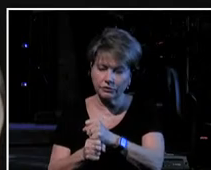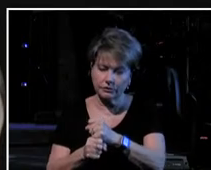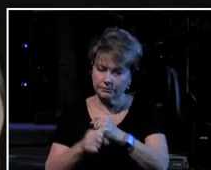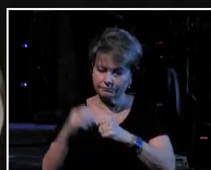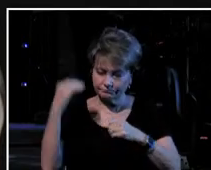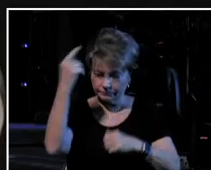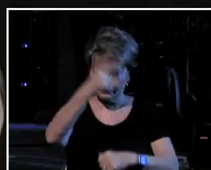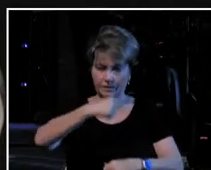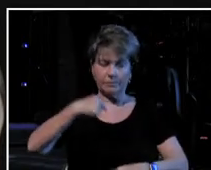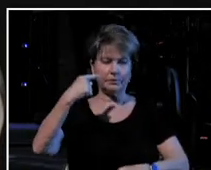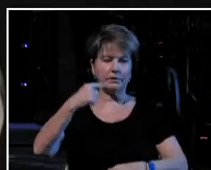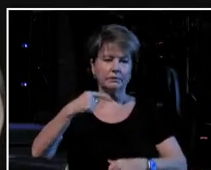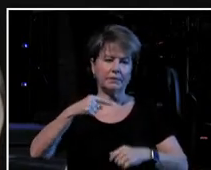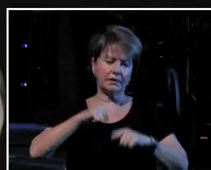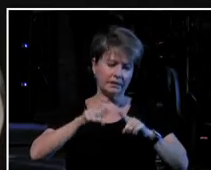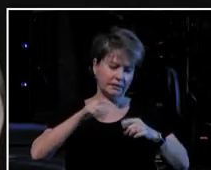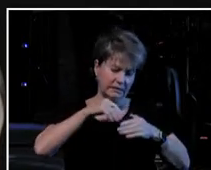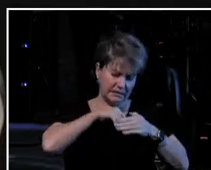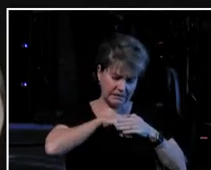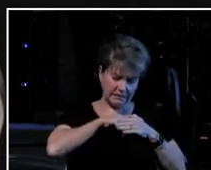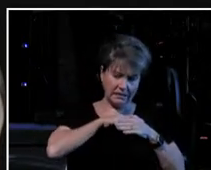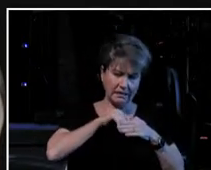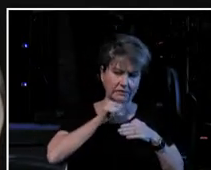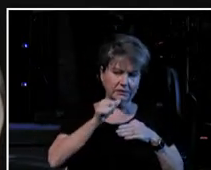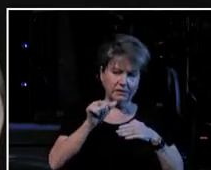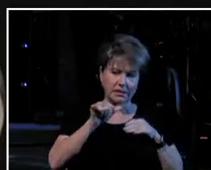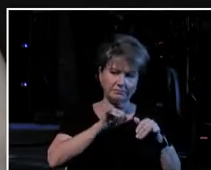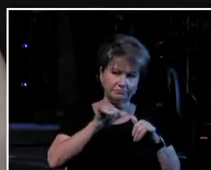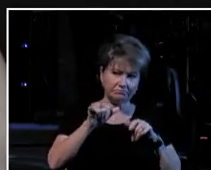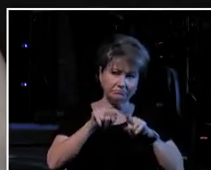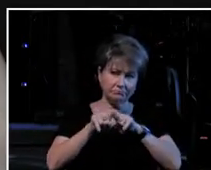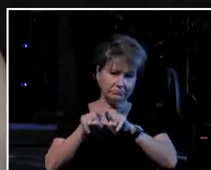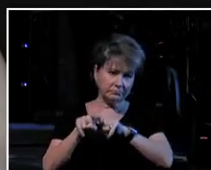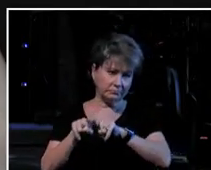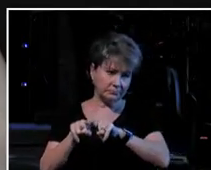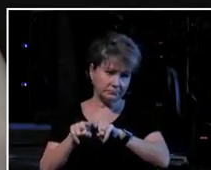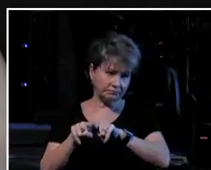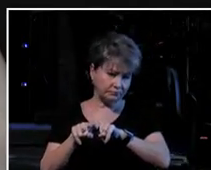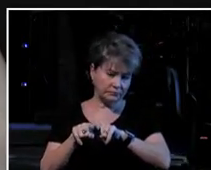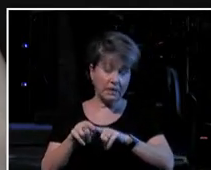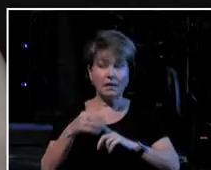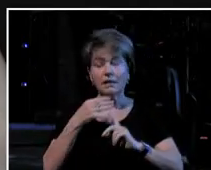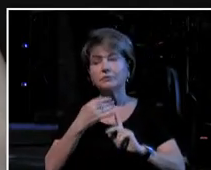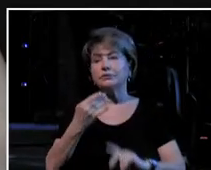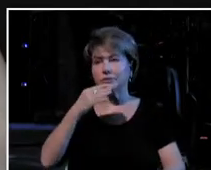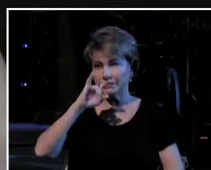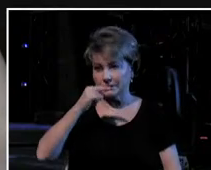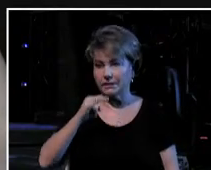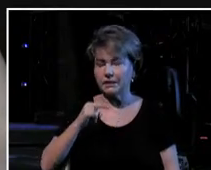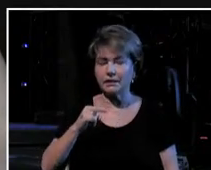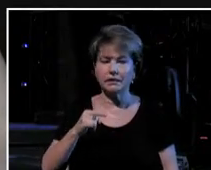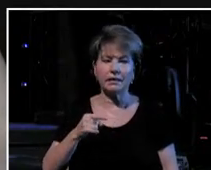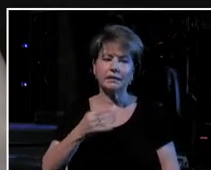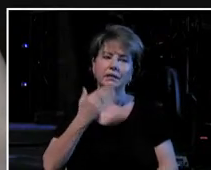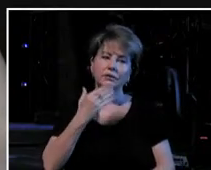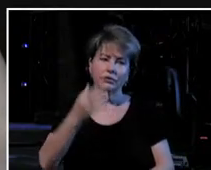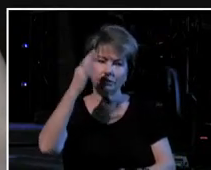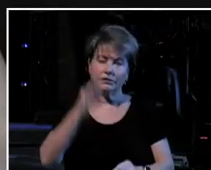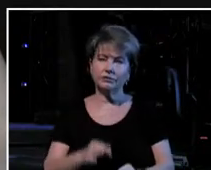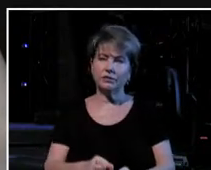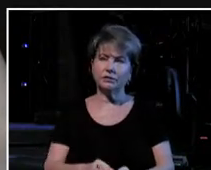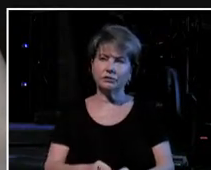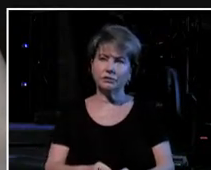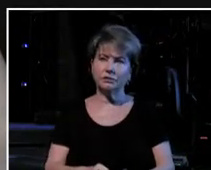but my interior didn't always match what people were seeing. I always was a good kid and made all the right choices. I was a bit of